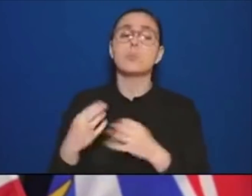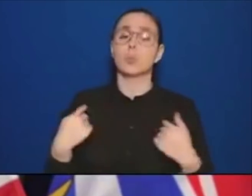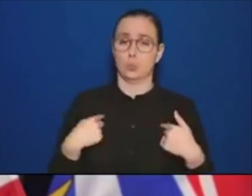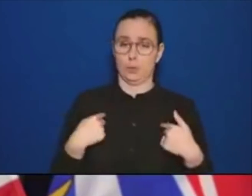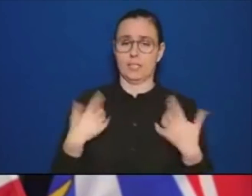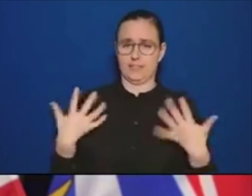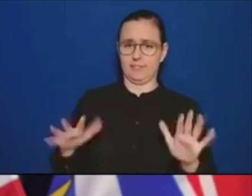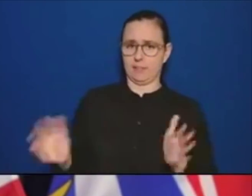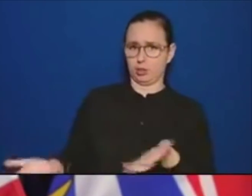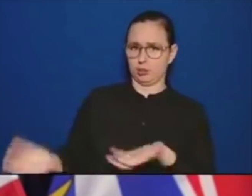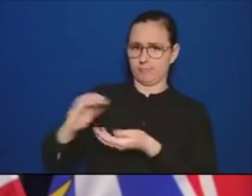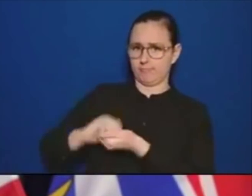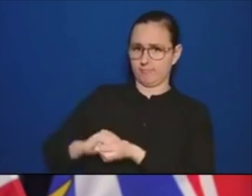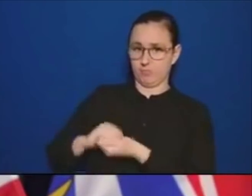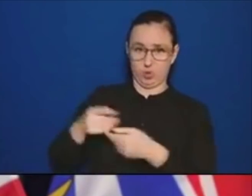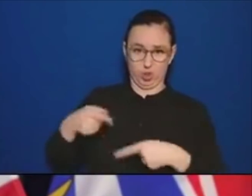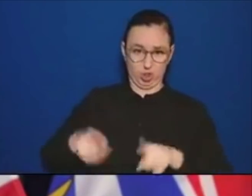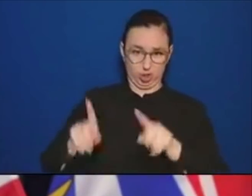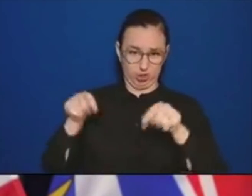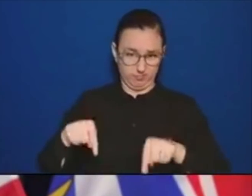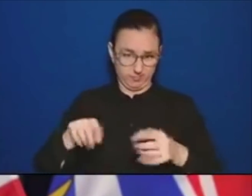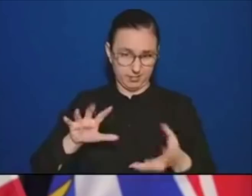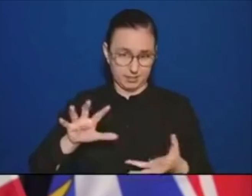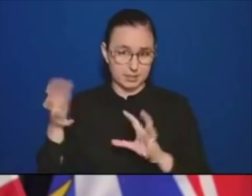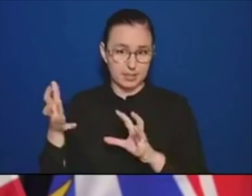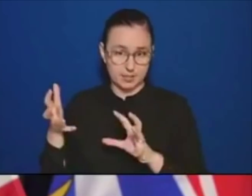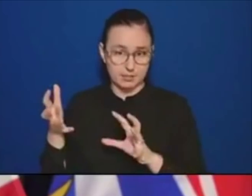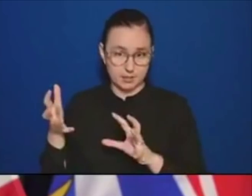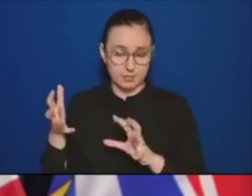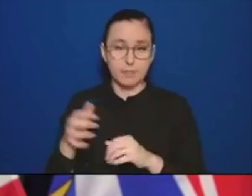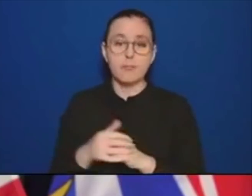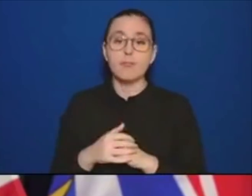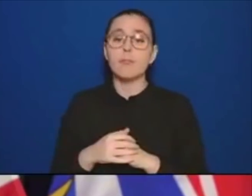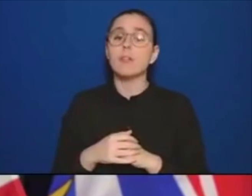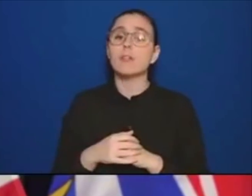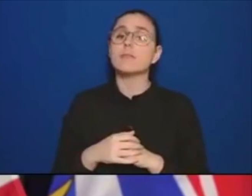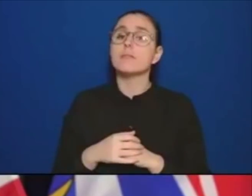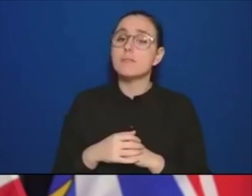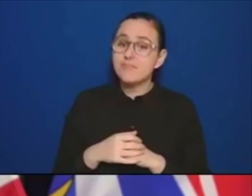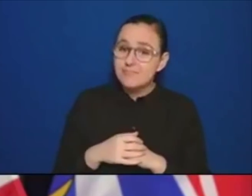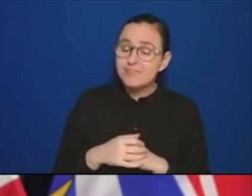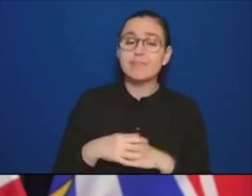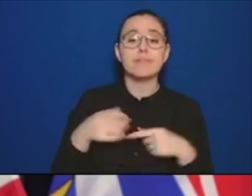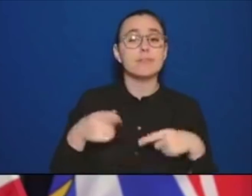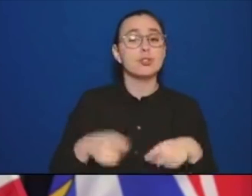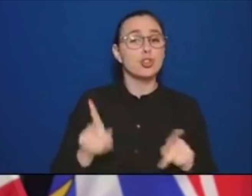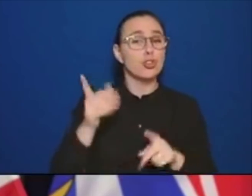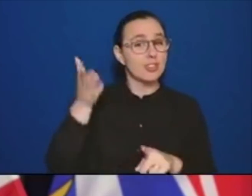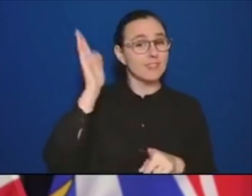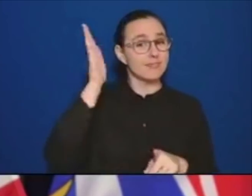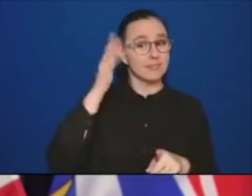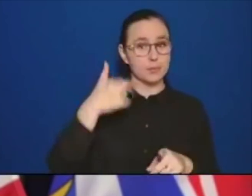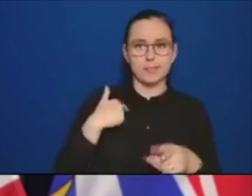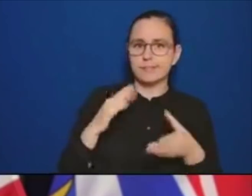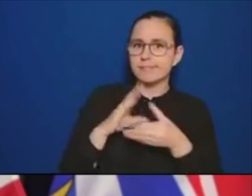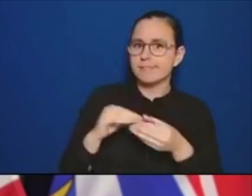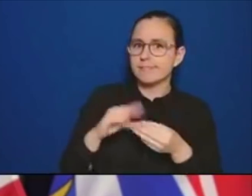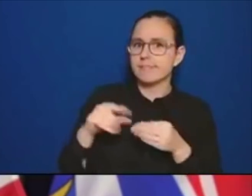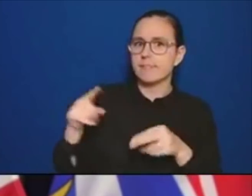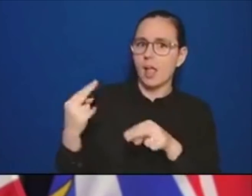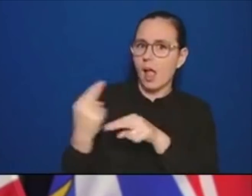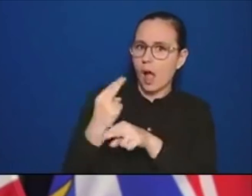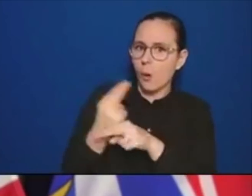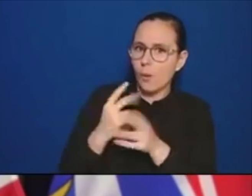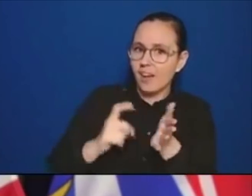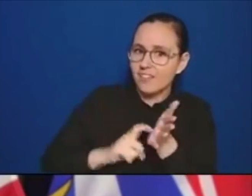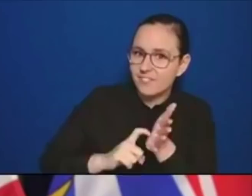time of crisis over the last number of updates, recovering transportation corridors, recovering trade routes. I've talked